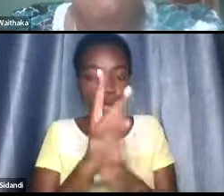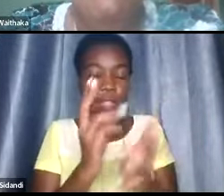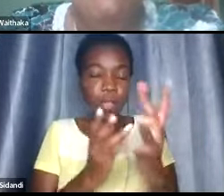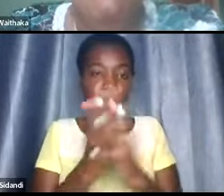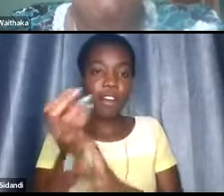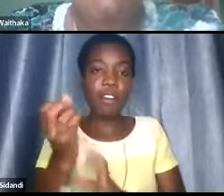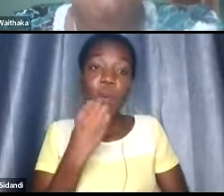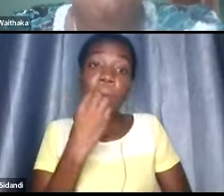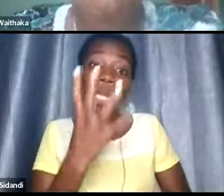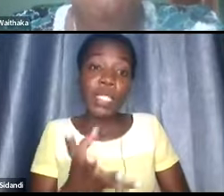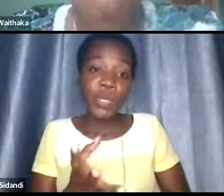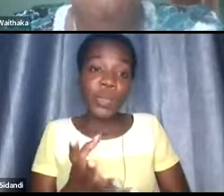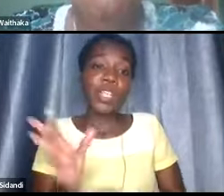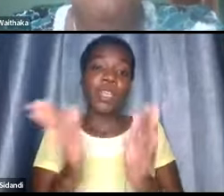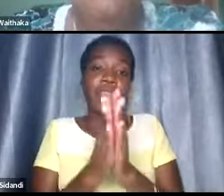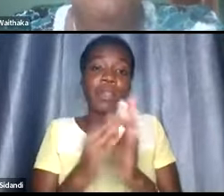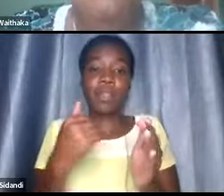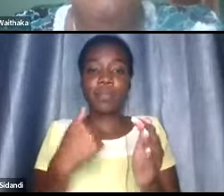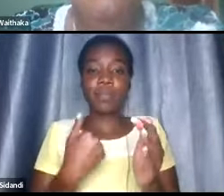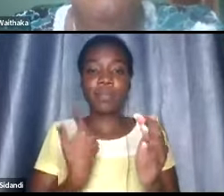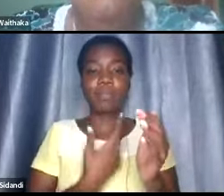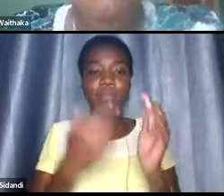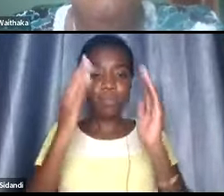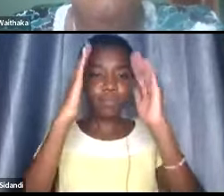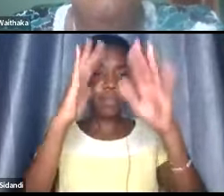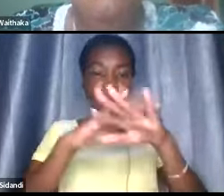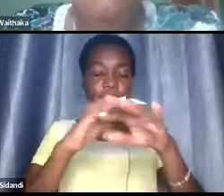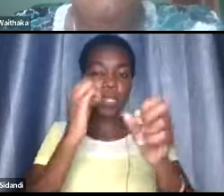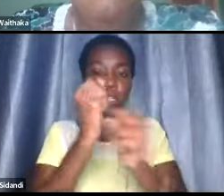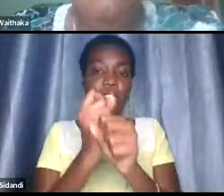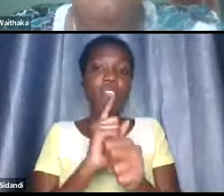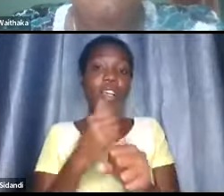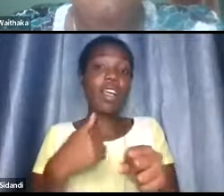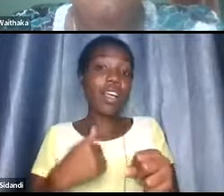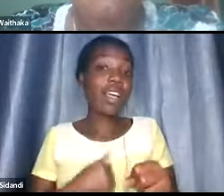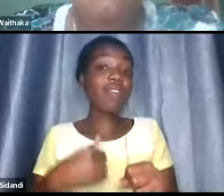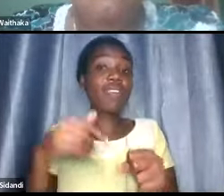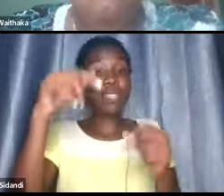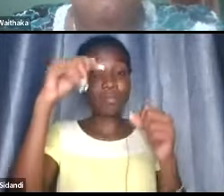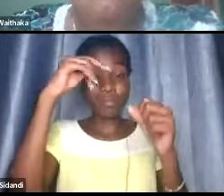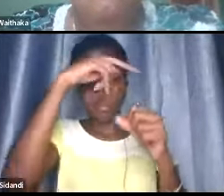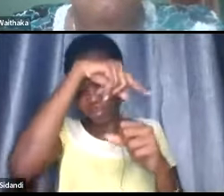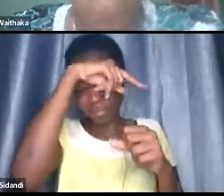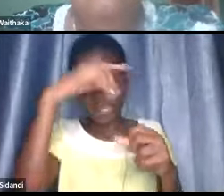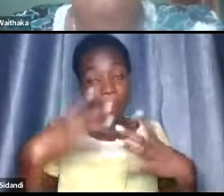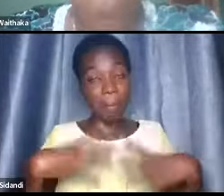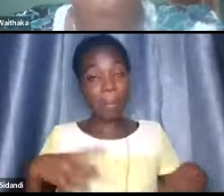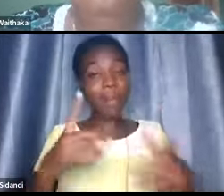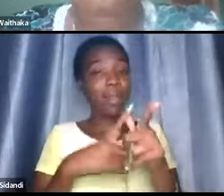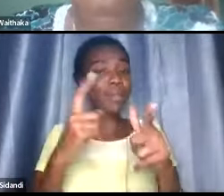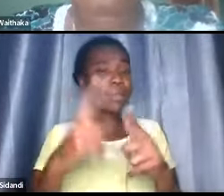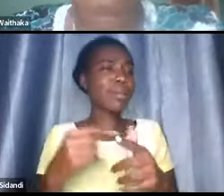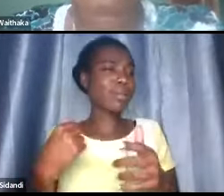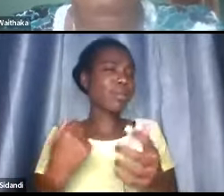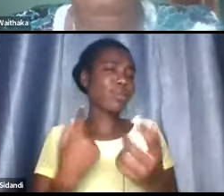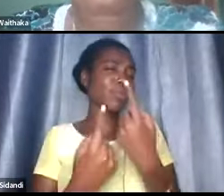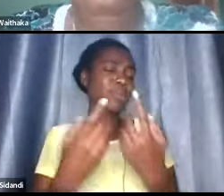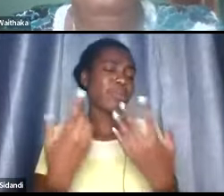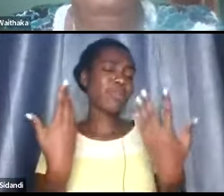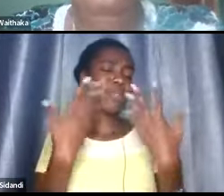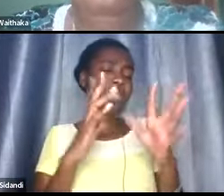is the world of work. We get graduates and we complain that they're half-baked graduates. What can we do? And we, as Atara Solutions,